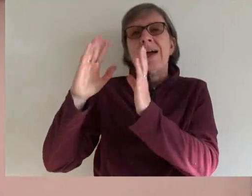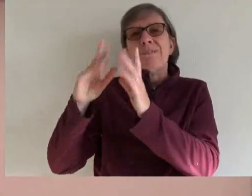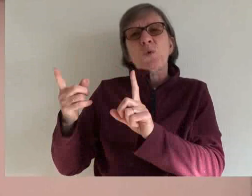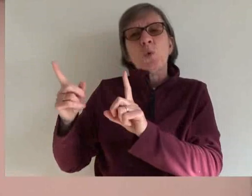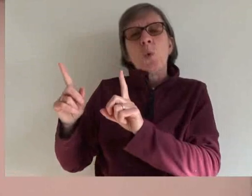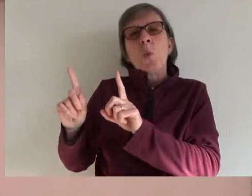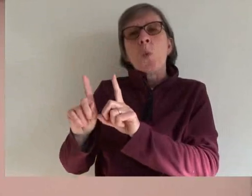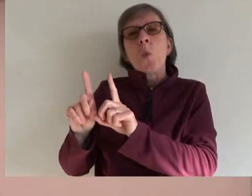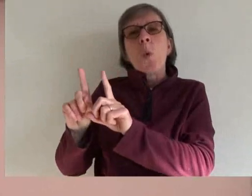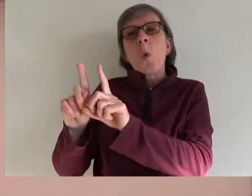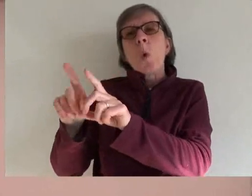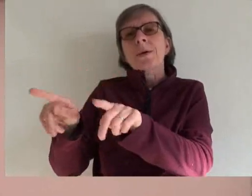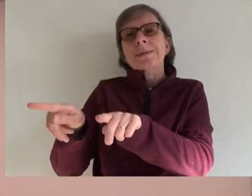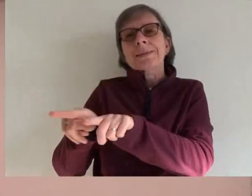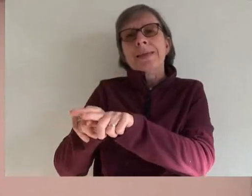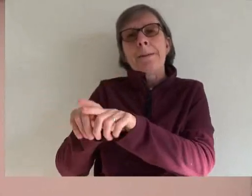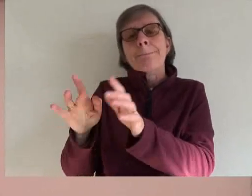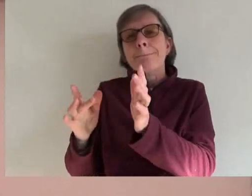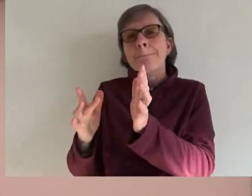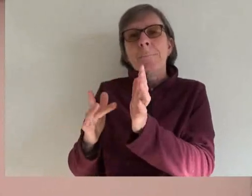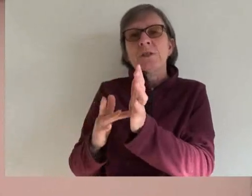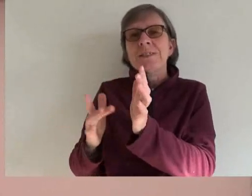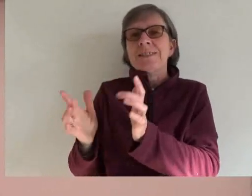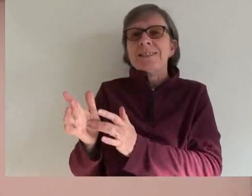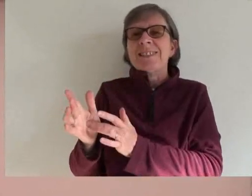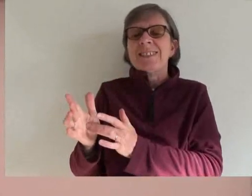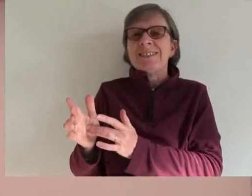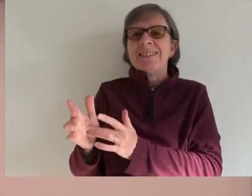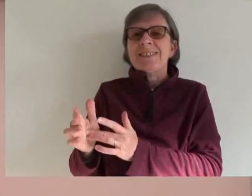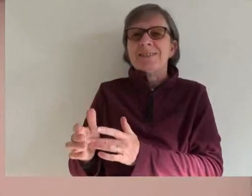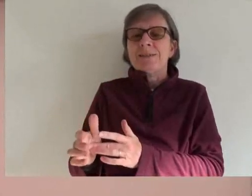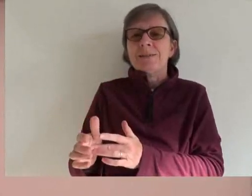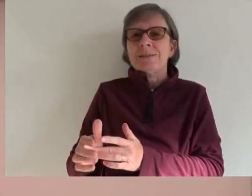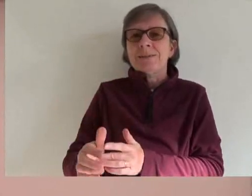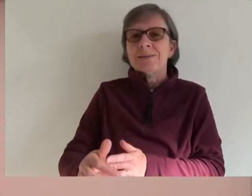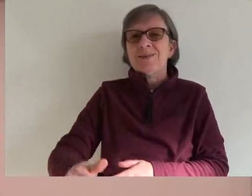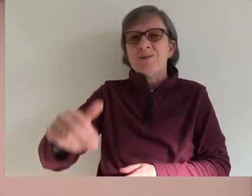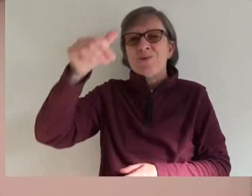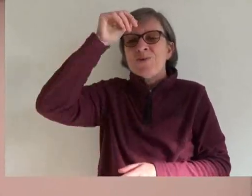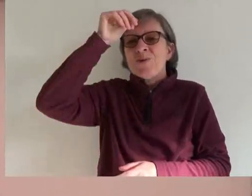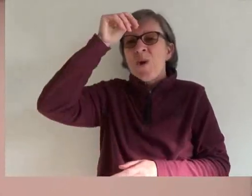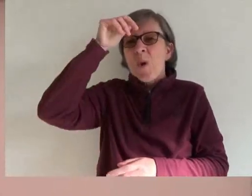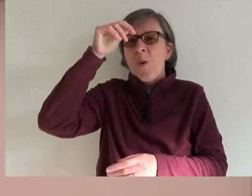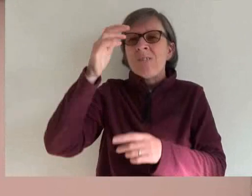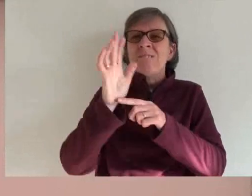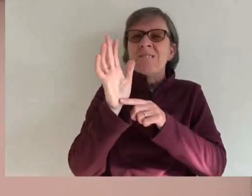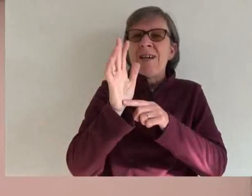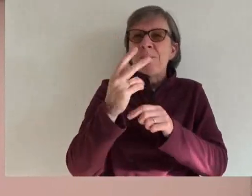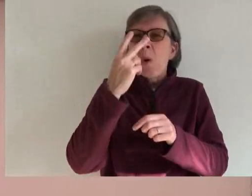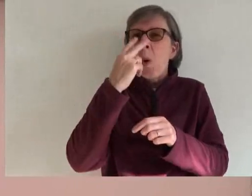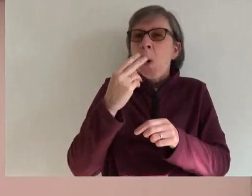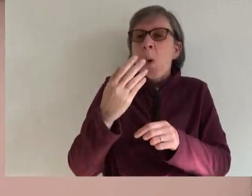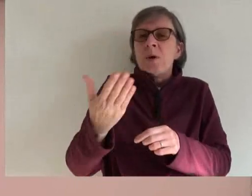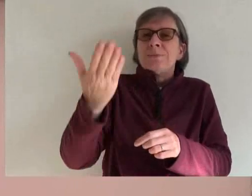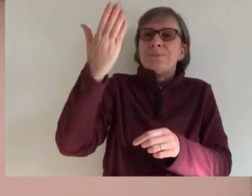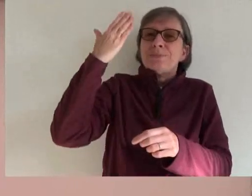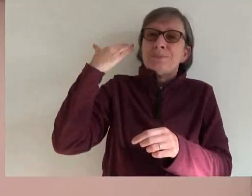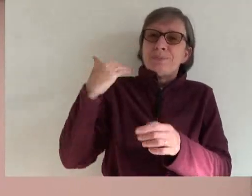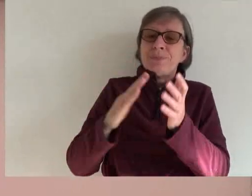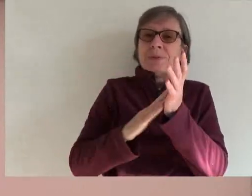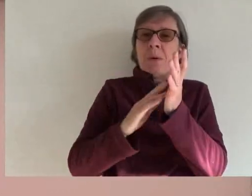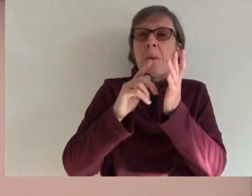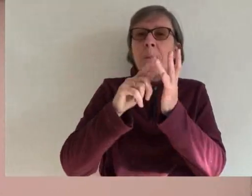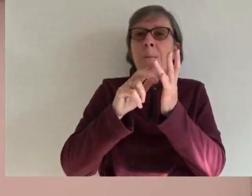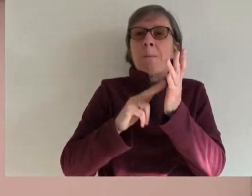Jesus did. Not the ministry of silly walks of the Monty Python days, of those of you that remember that, but to walk